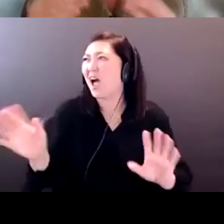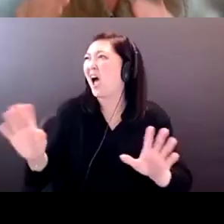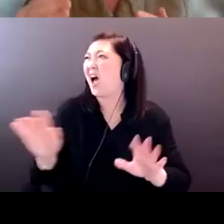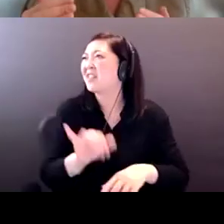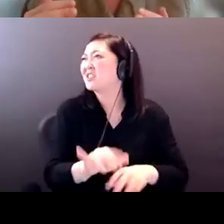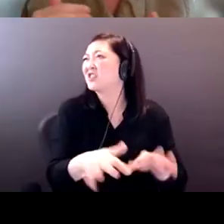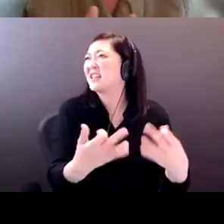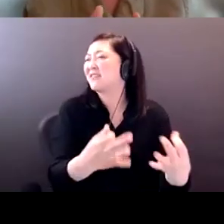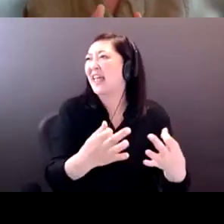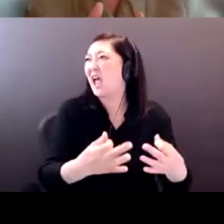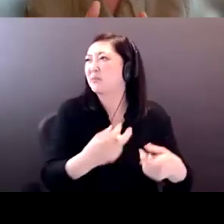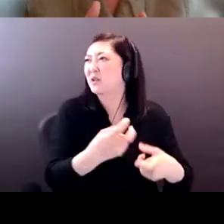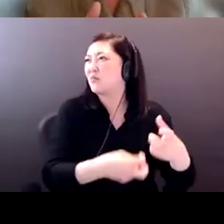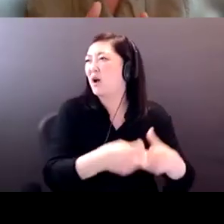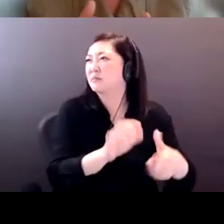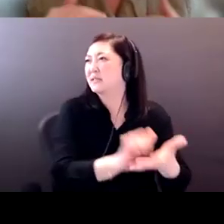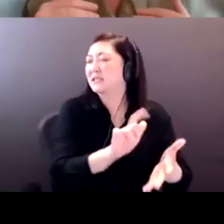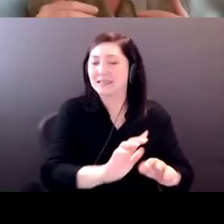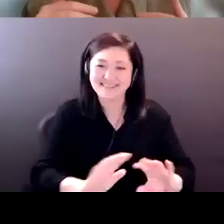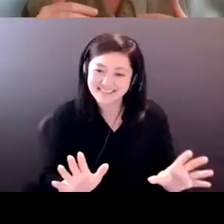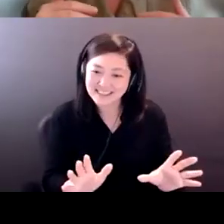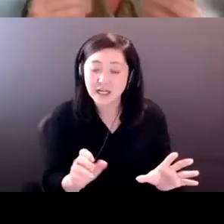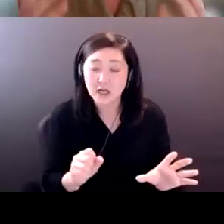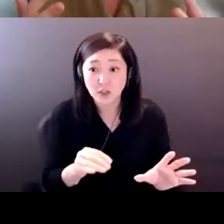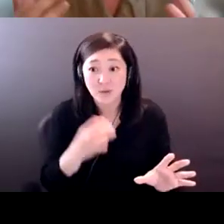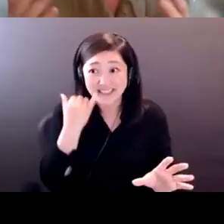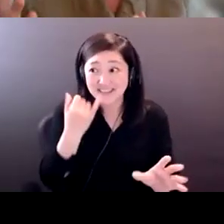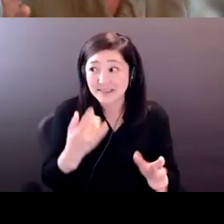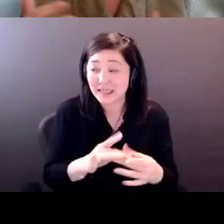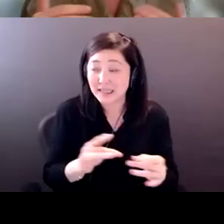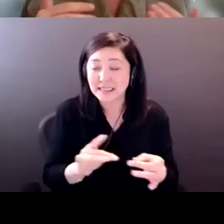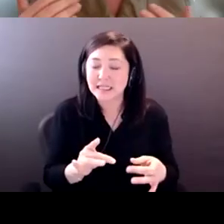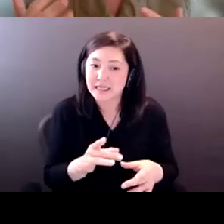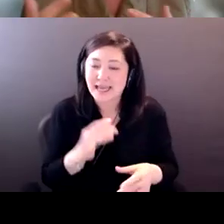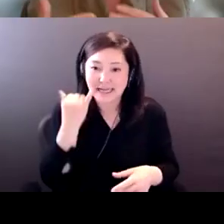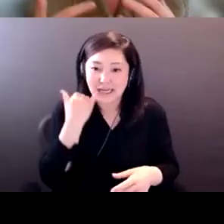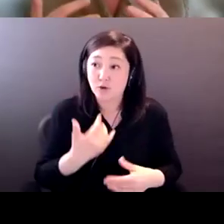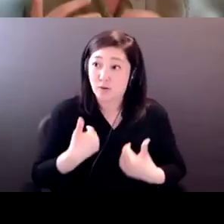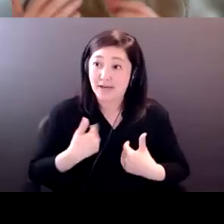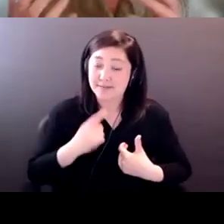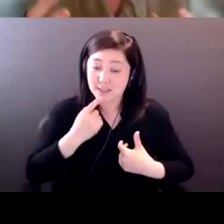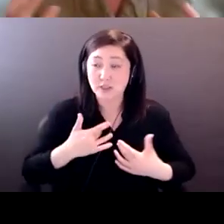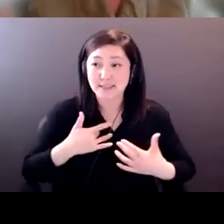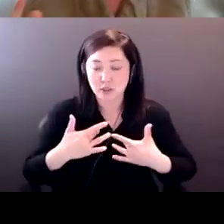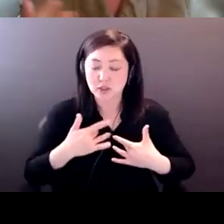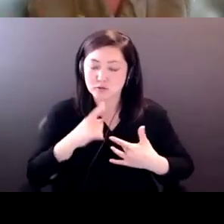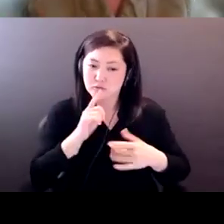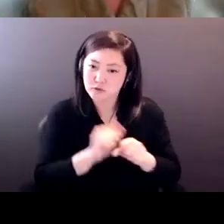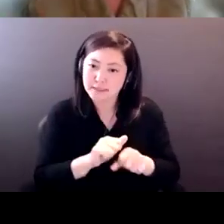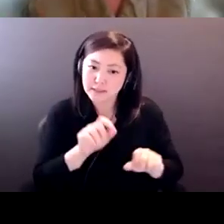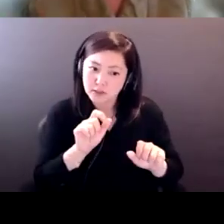things seriously, and for there to be constructs and pathways for those things to be reviewed and